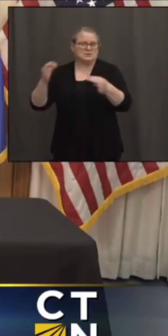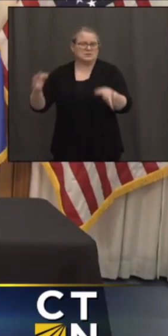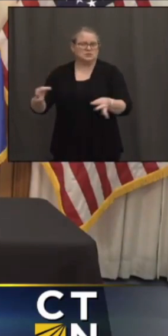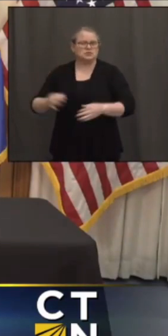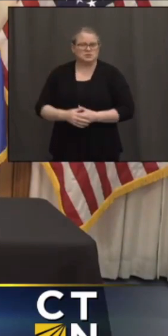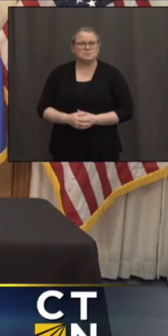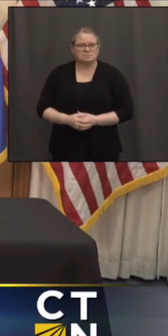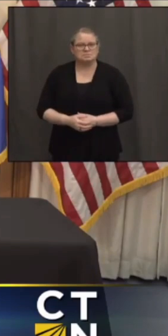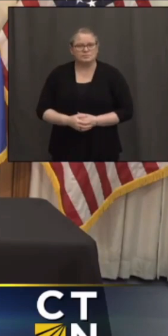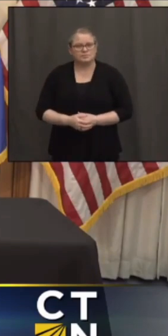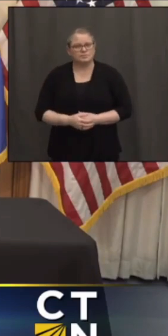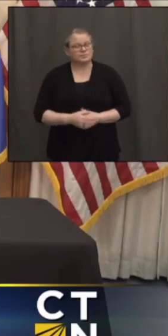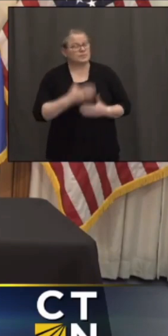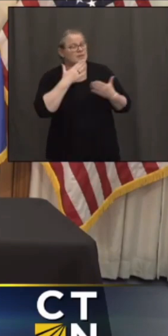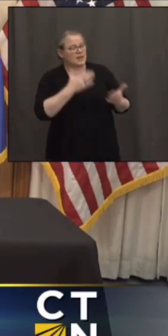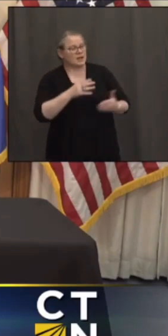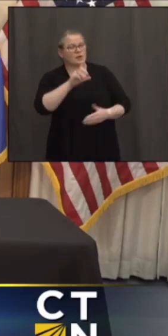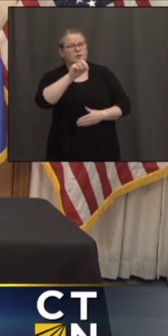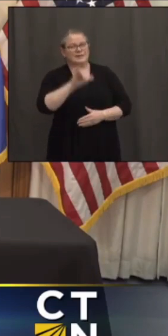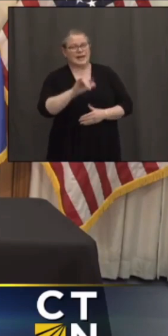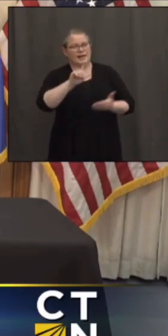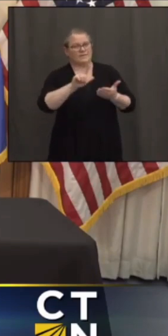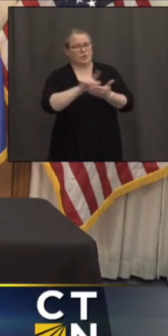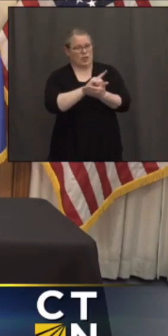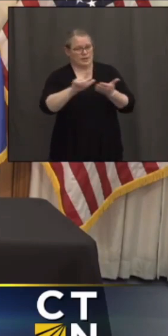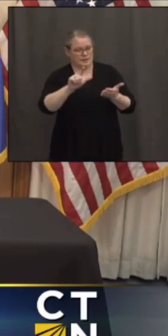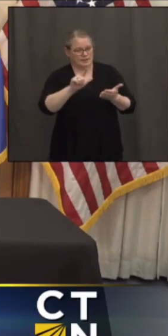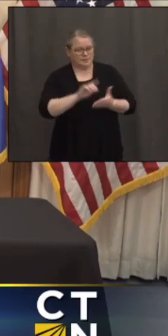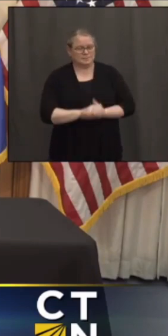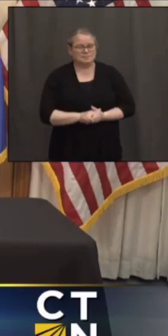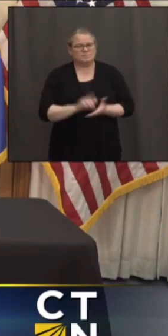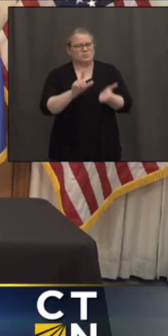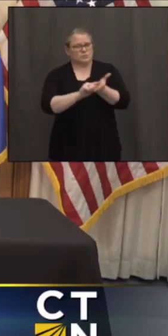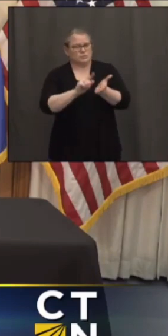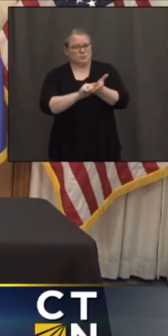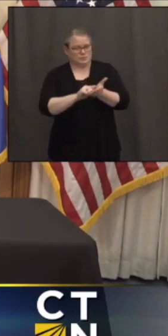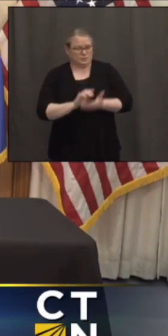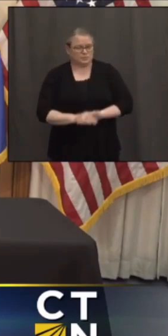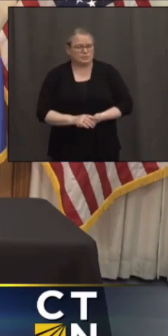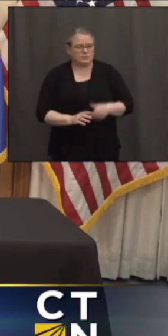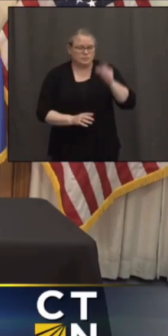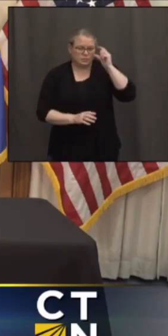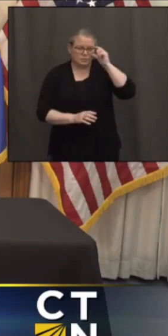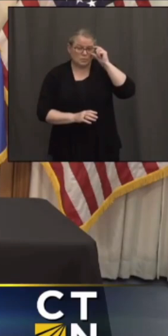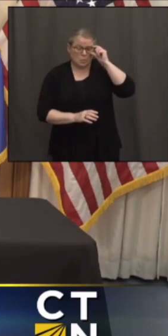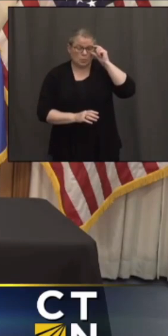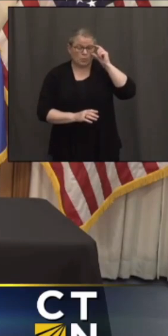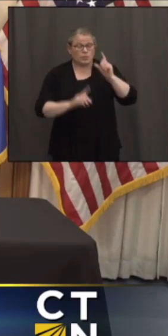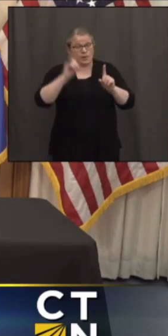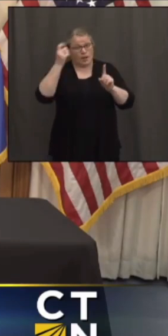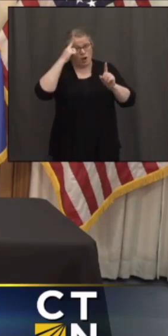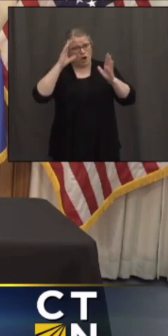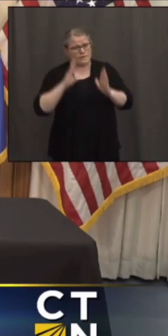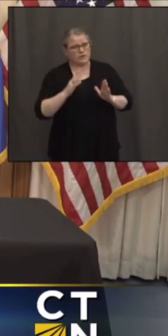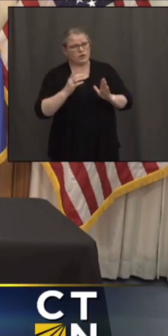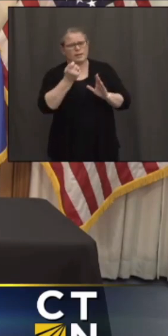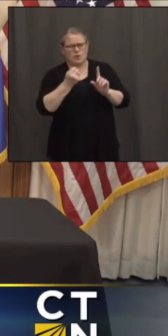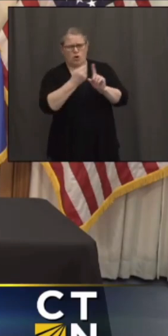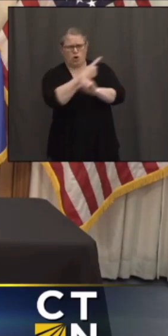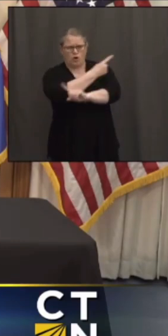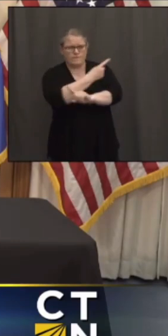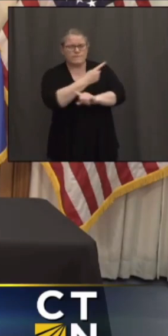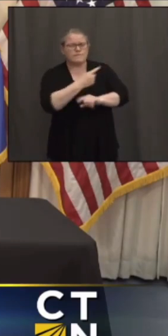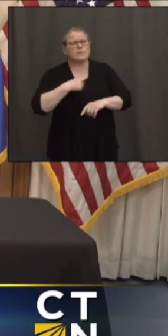Hi, everyone. This is Sten Spinello with The Day. Governor, a little off topic, but I wanted to ask you about the state's